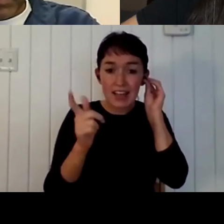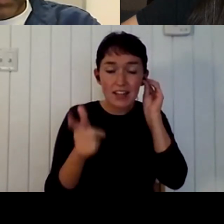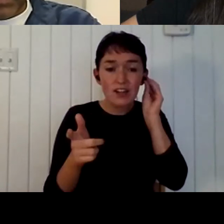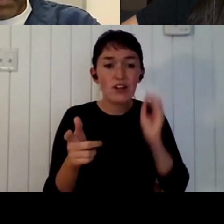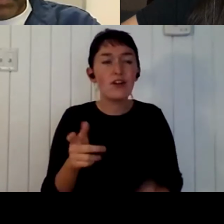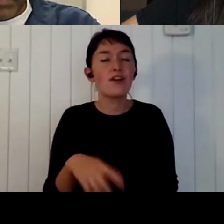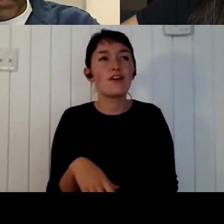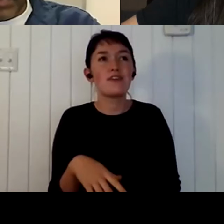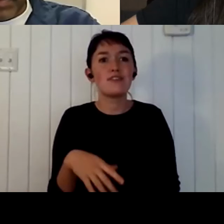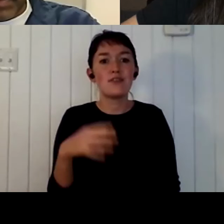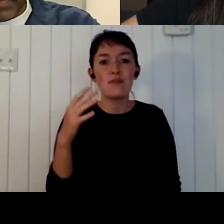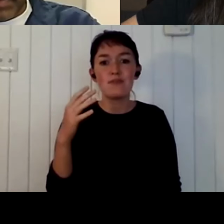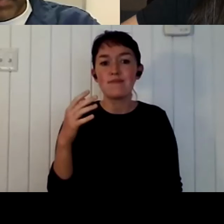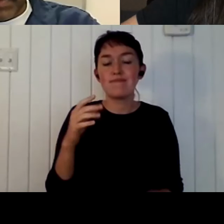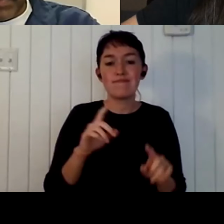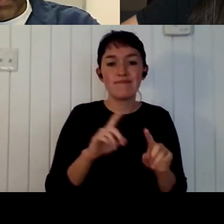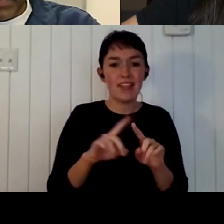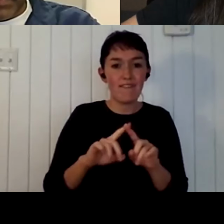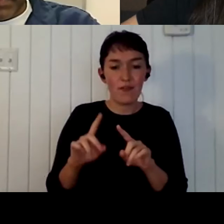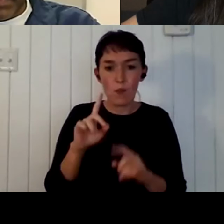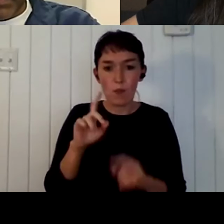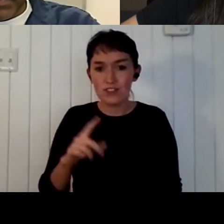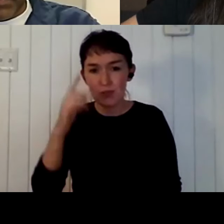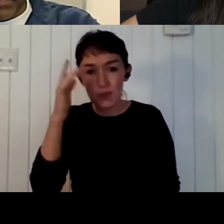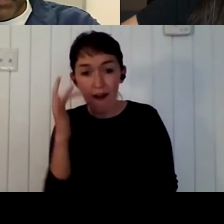know the answer to that. I think it's super interesting, but yeah.